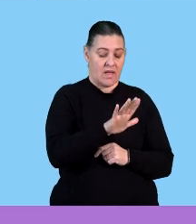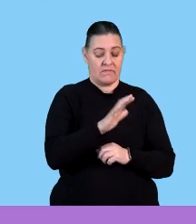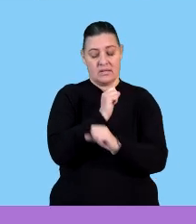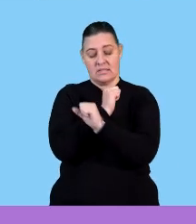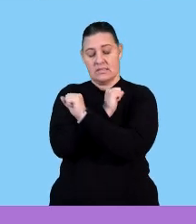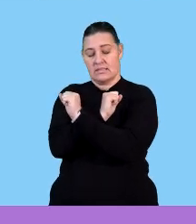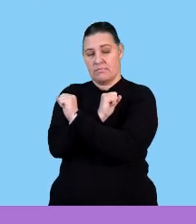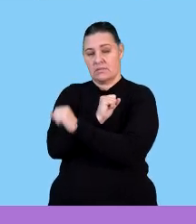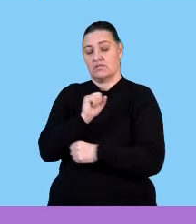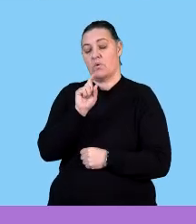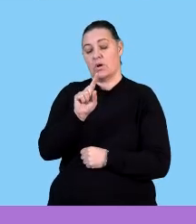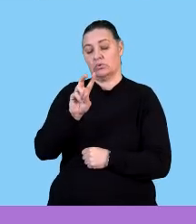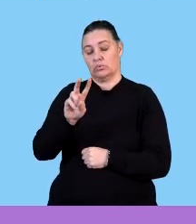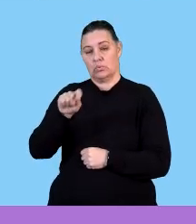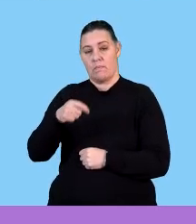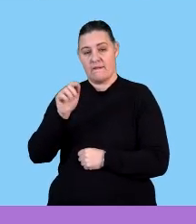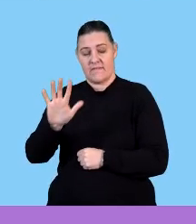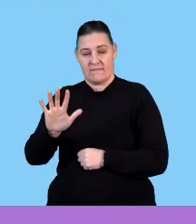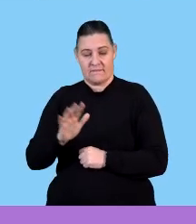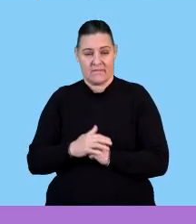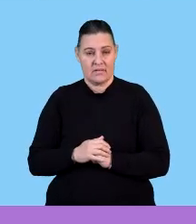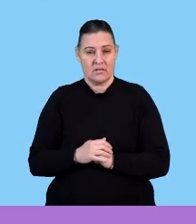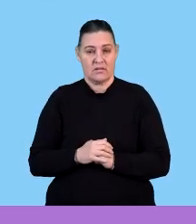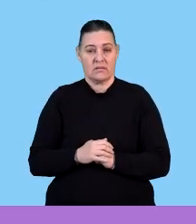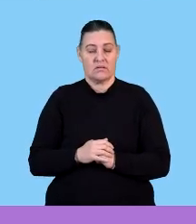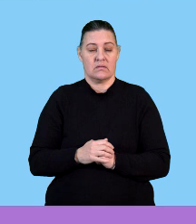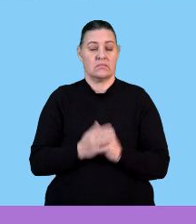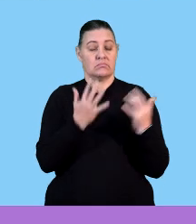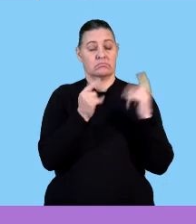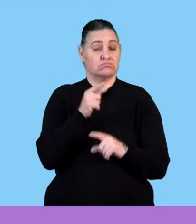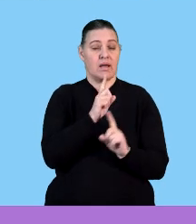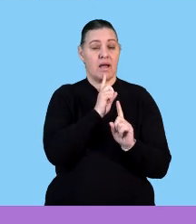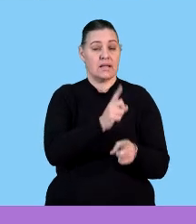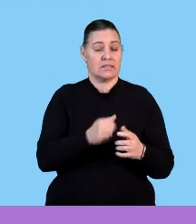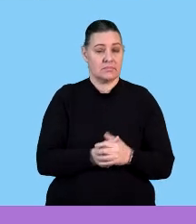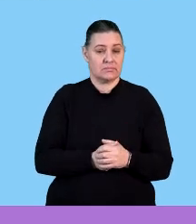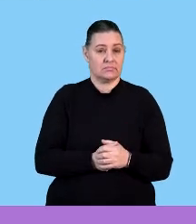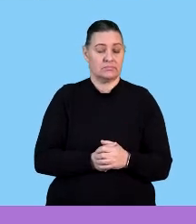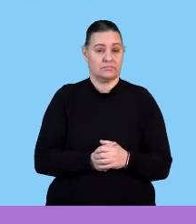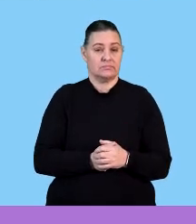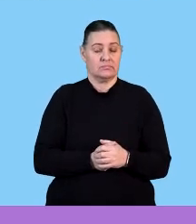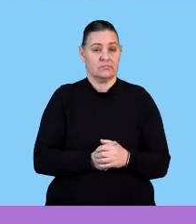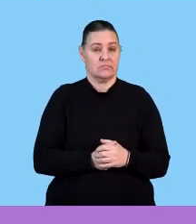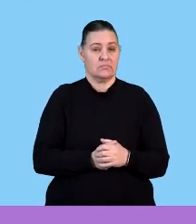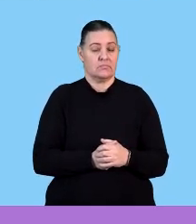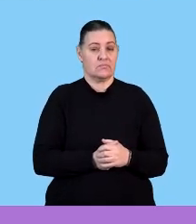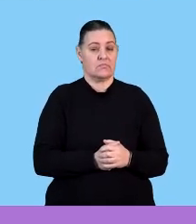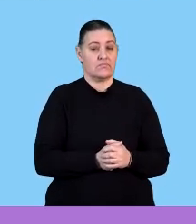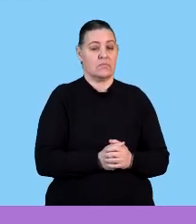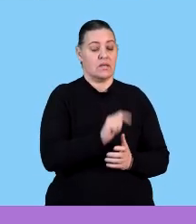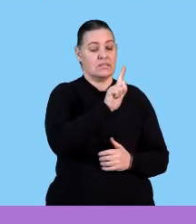5,75, and I'll times that by 12,5, and let the calculator do the work for me. So we